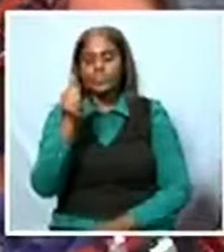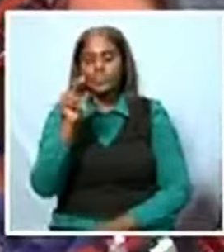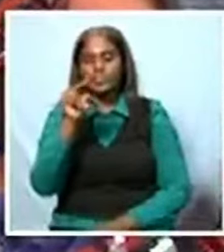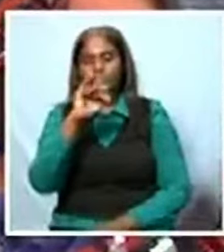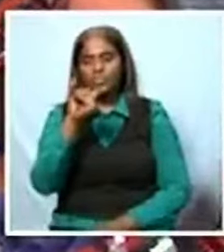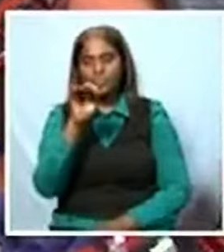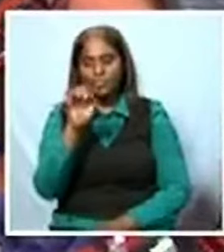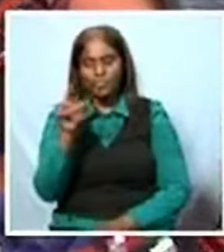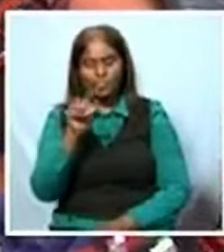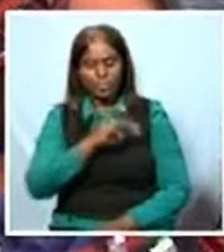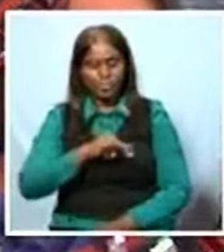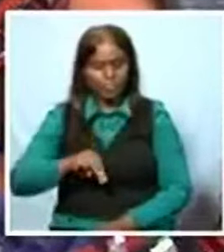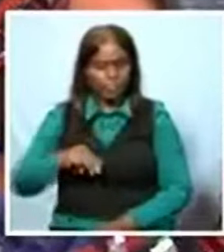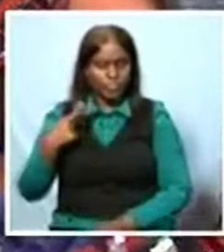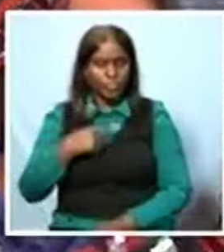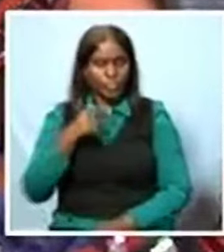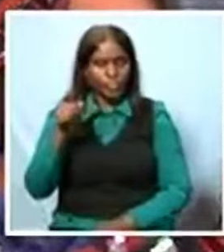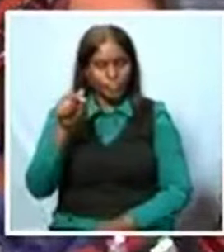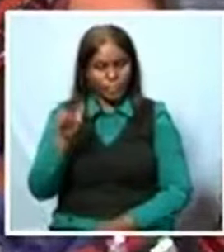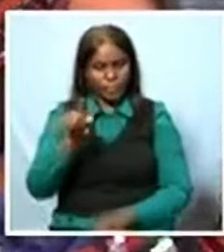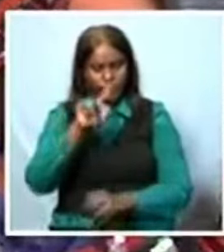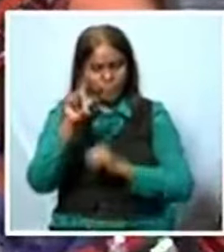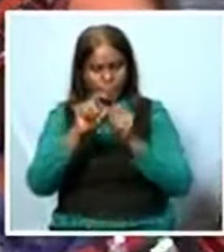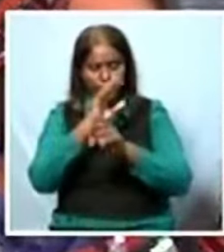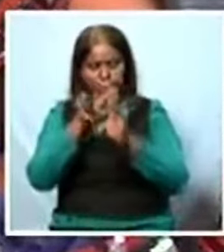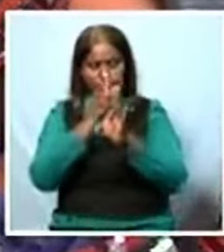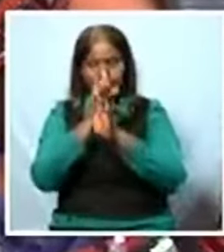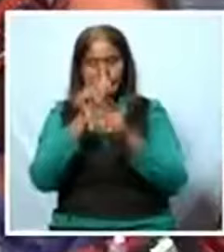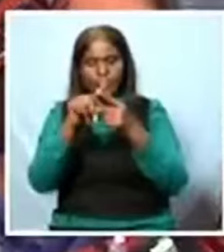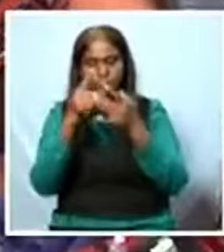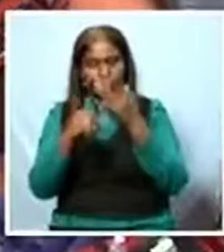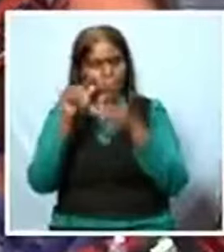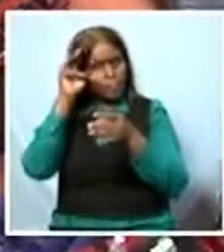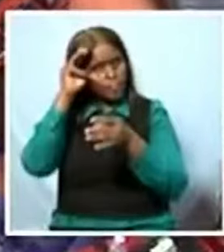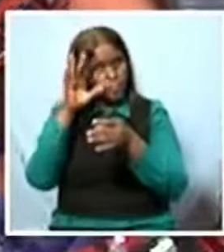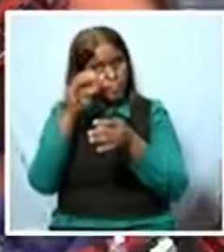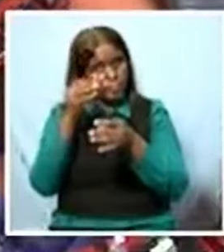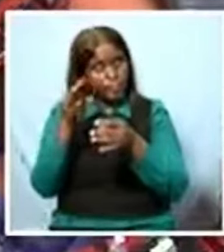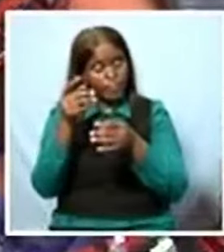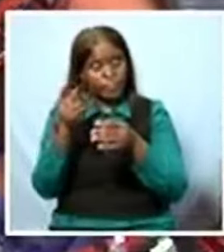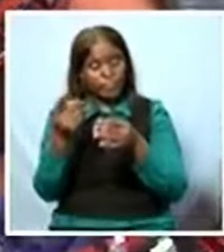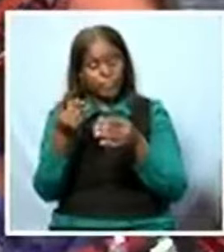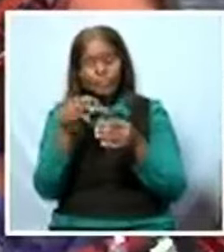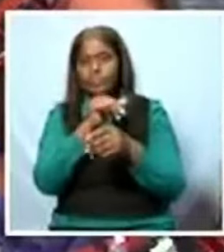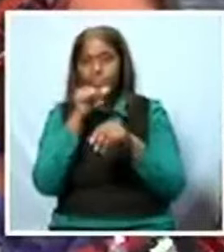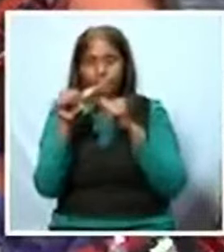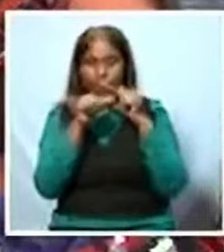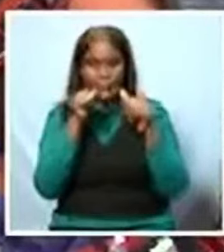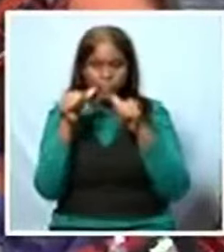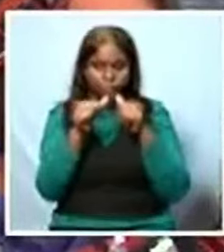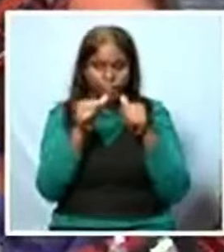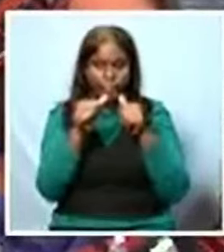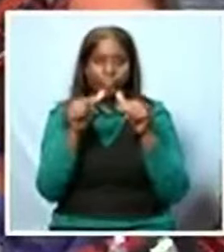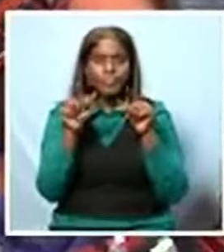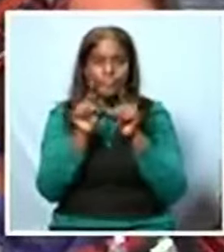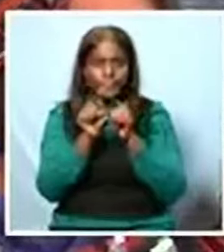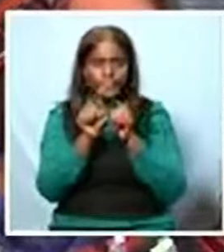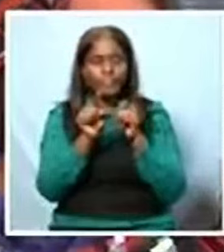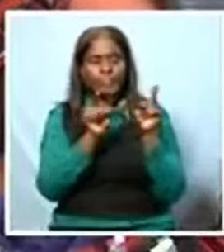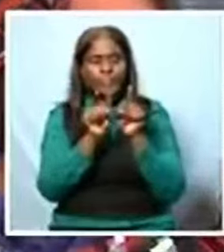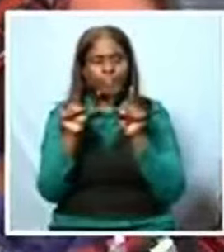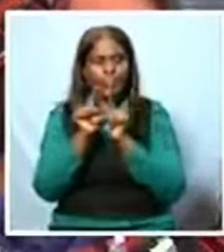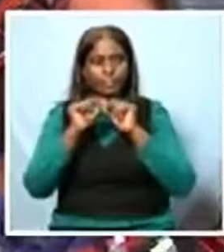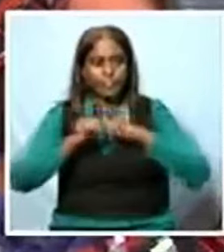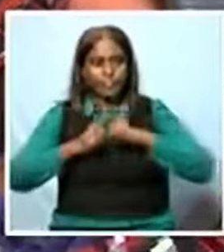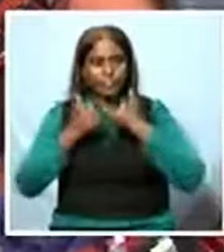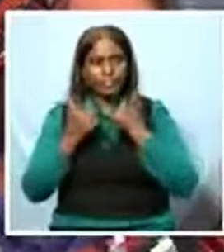Member of Parliament, and this question will be directed to the Minister of Agriculture. And we also